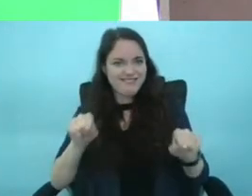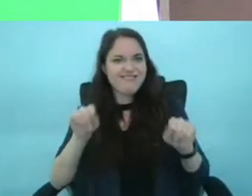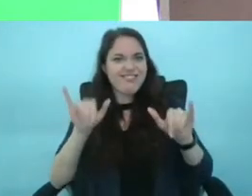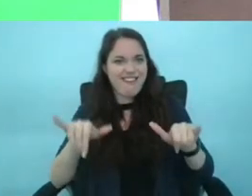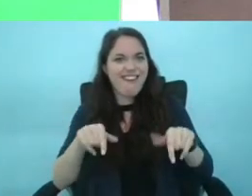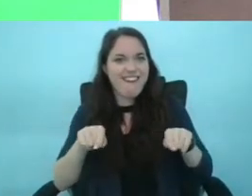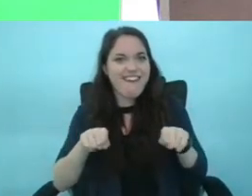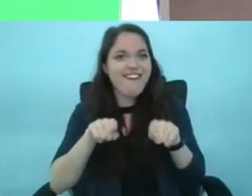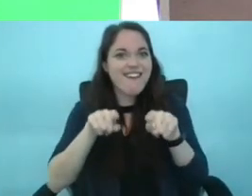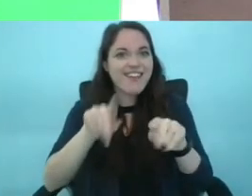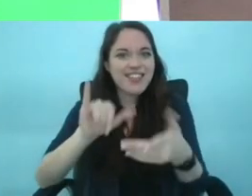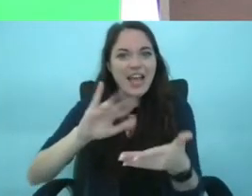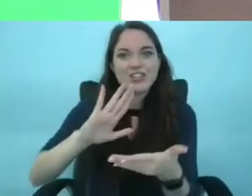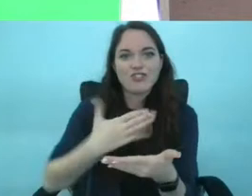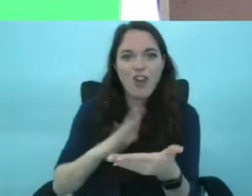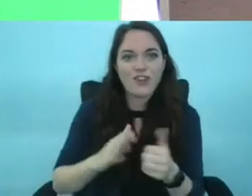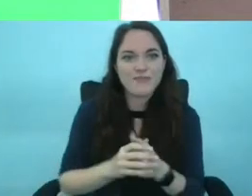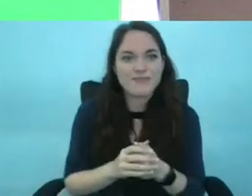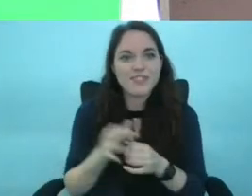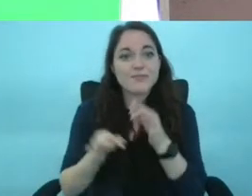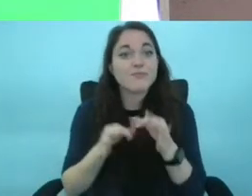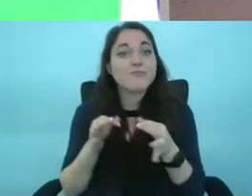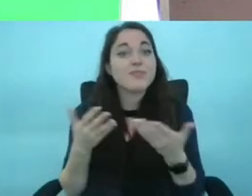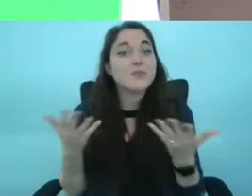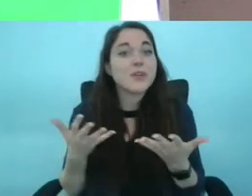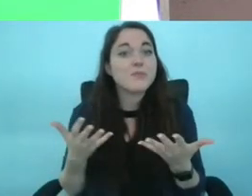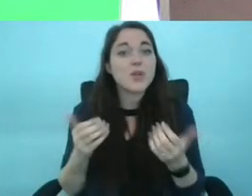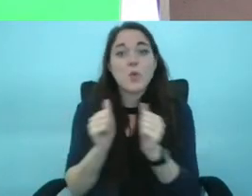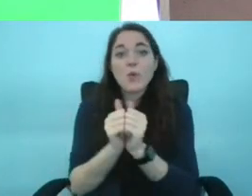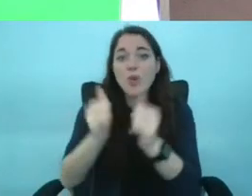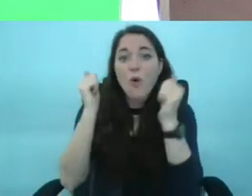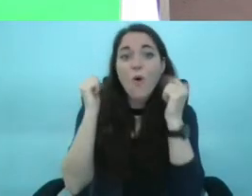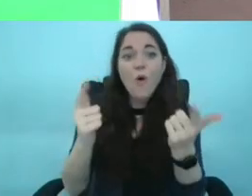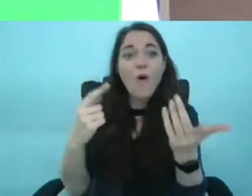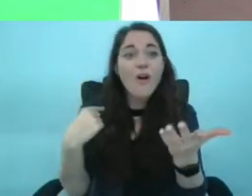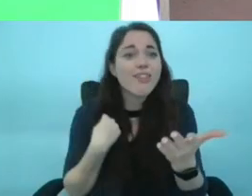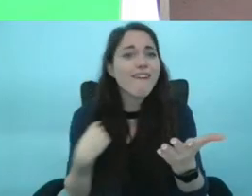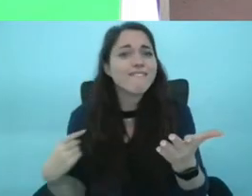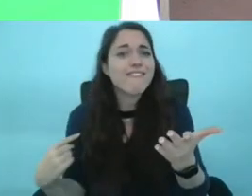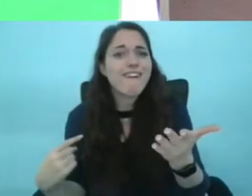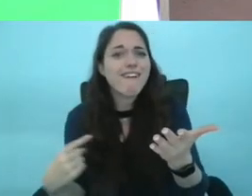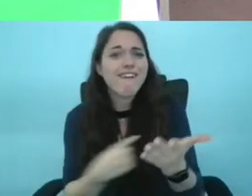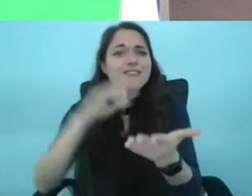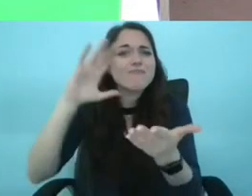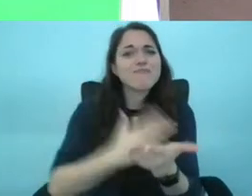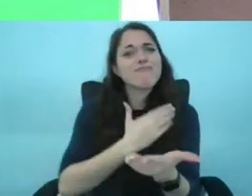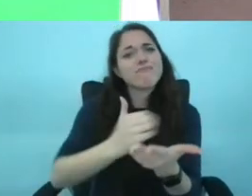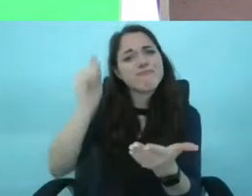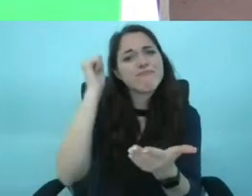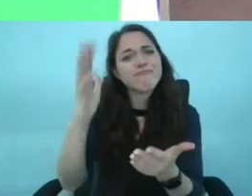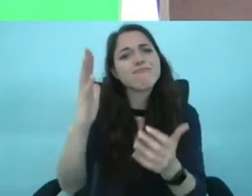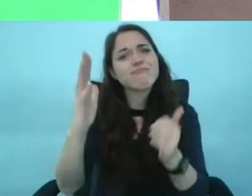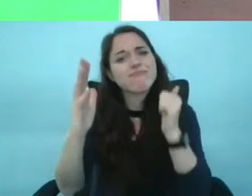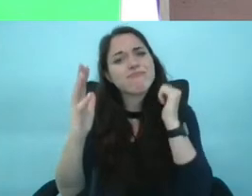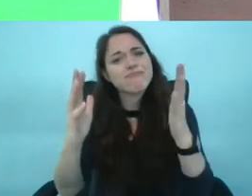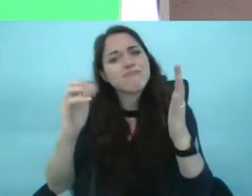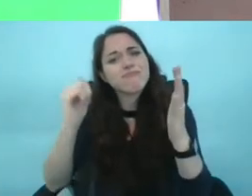And that song says, lift every voice and sing, till earth